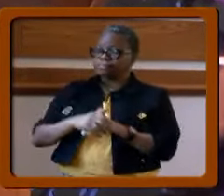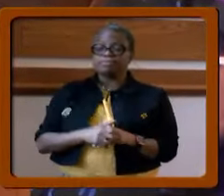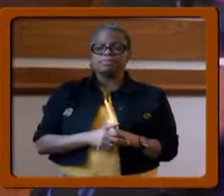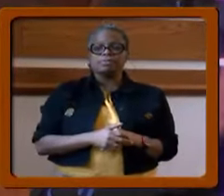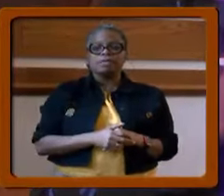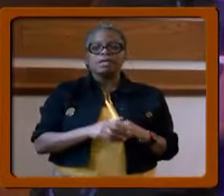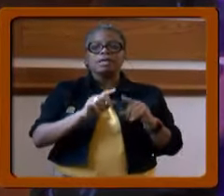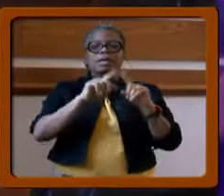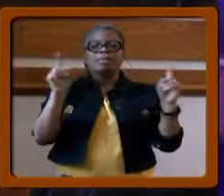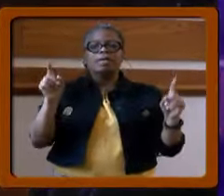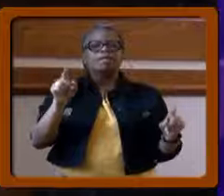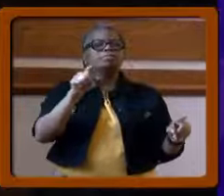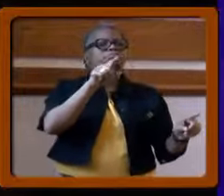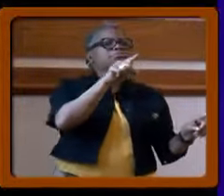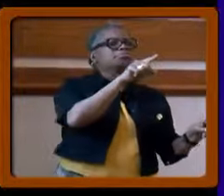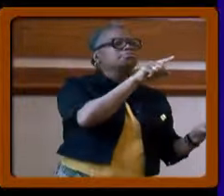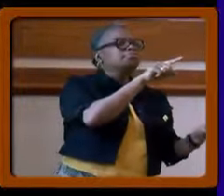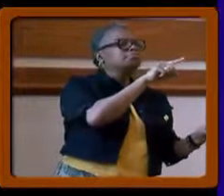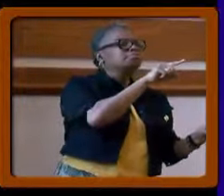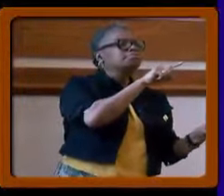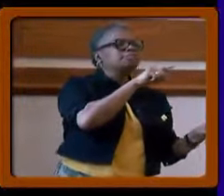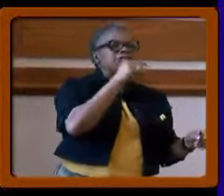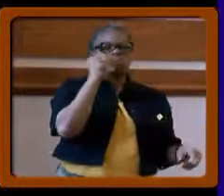But he has kept count of your tossings.